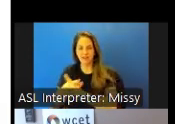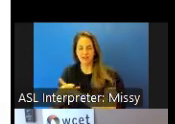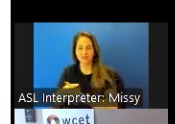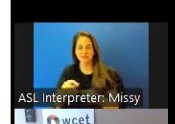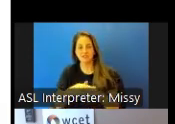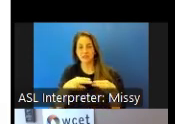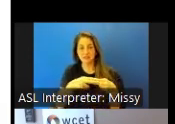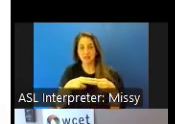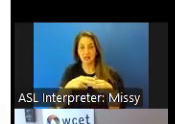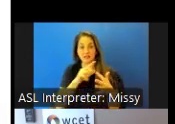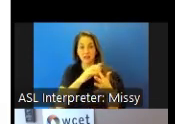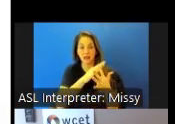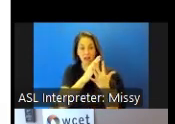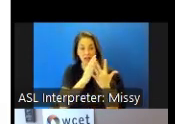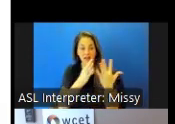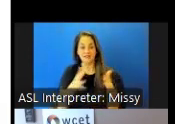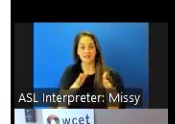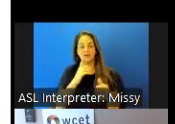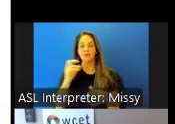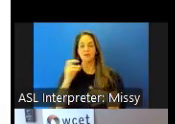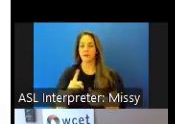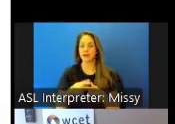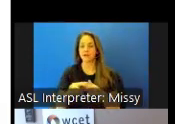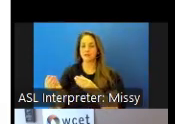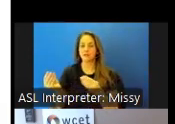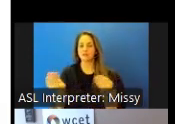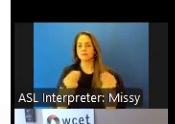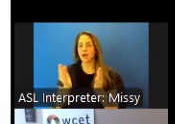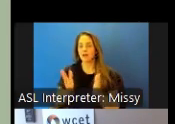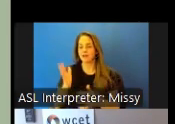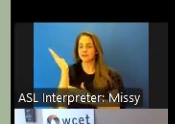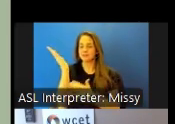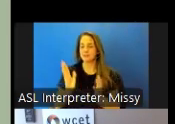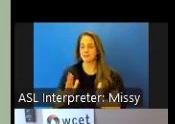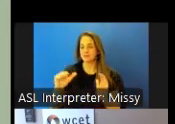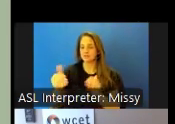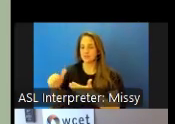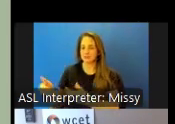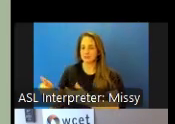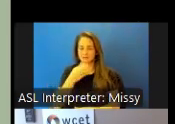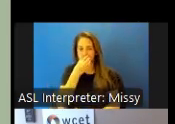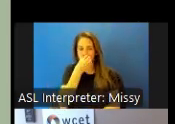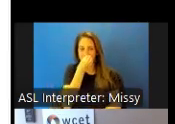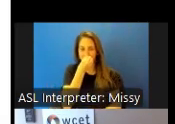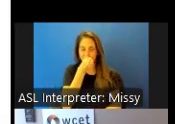slides and then we'll come back and do our moderator and speaker introduction.